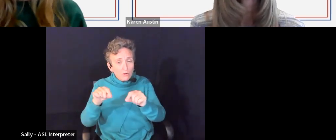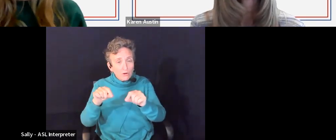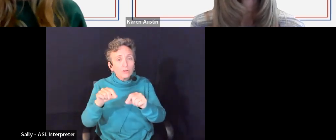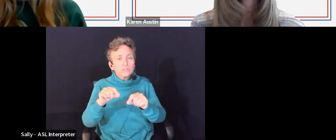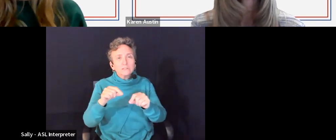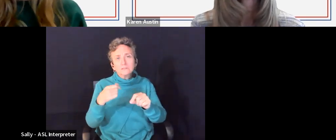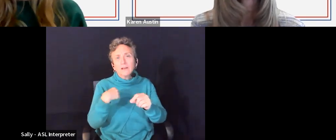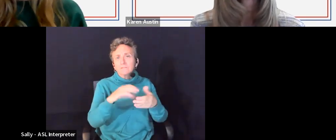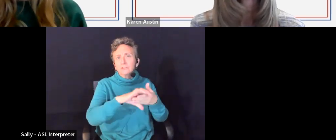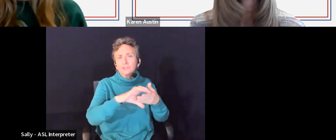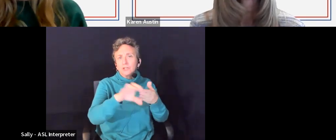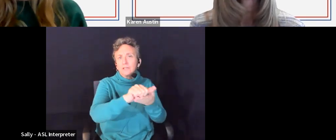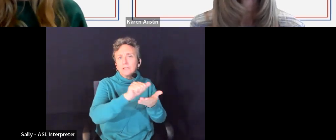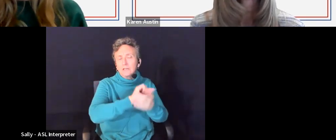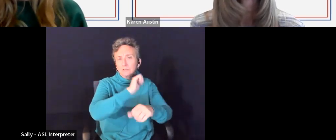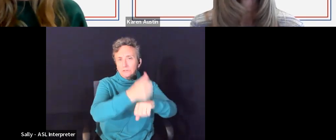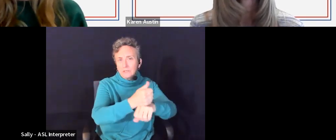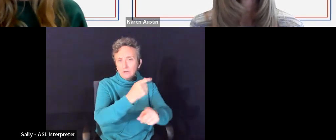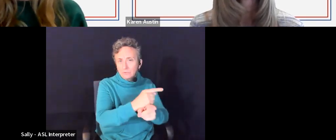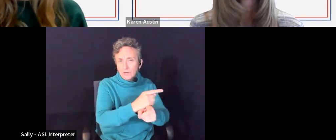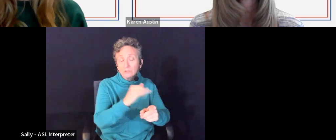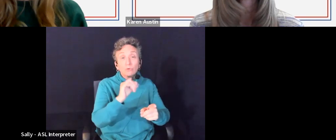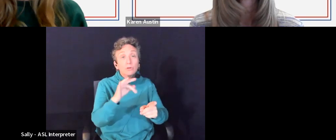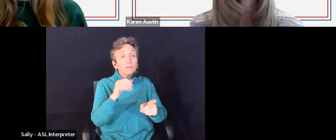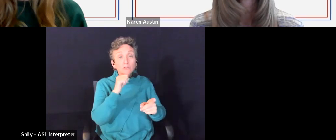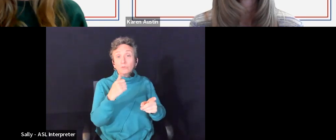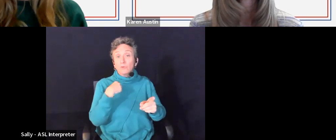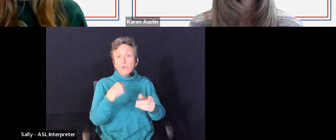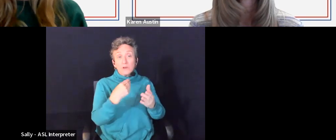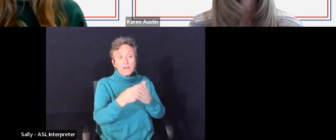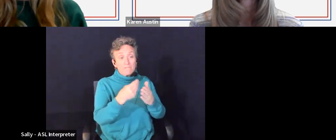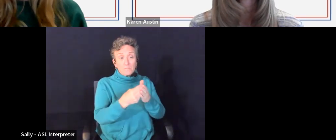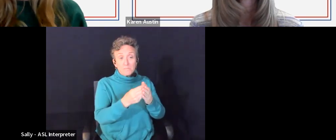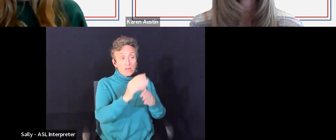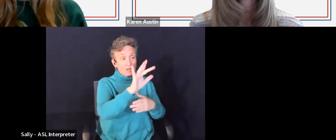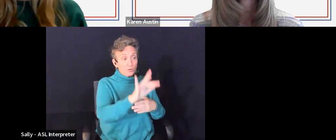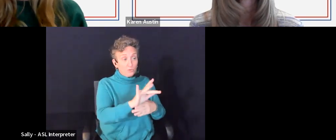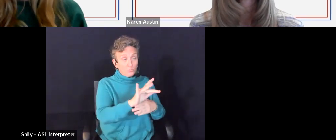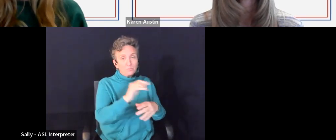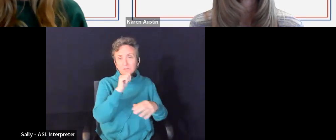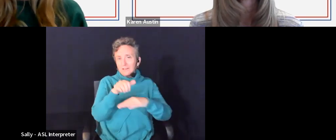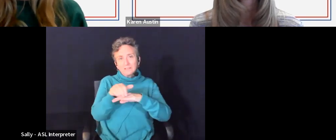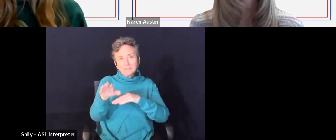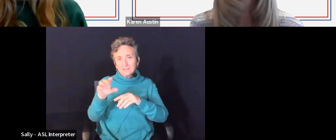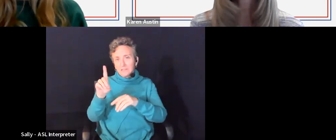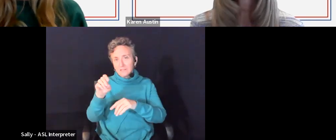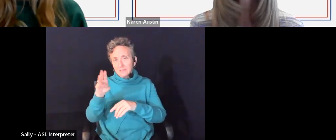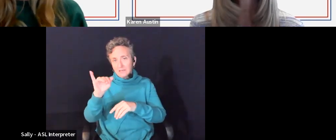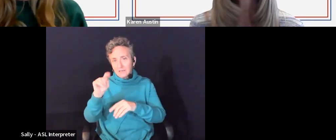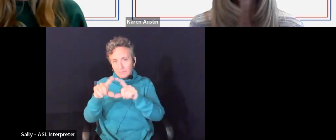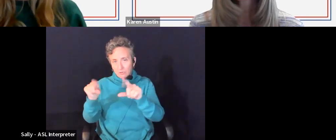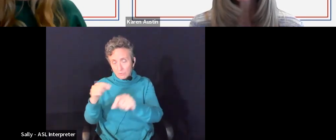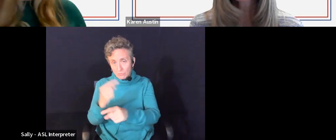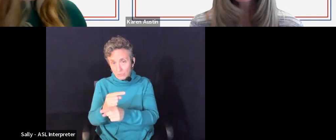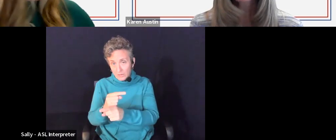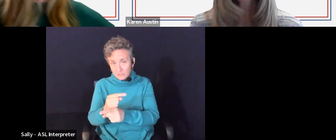you to have that. So if you don't have any money in that one plan, then you would not get a debit card. Correct. If you're